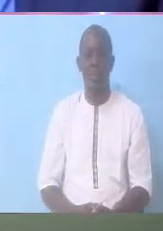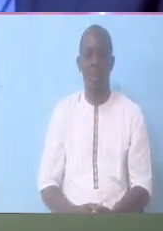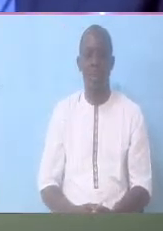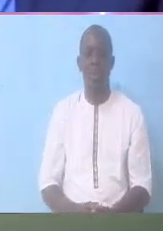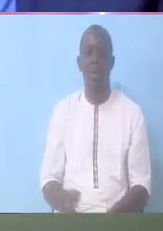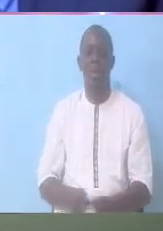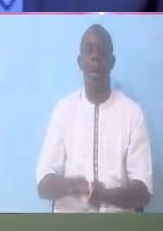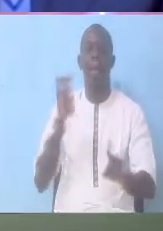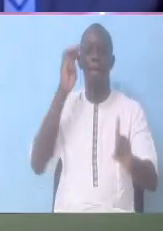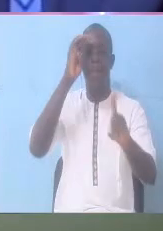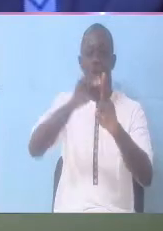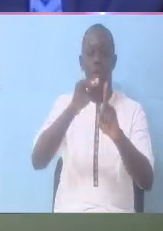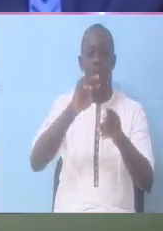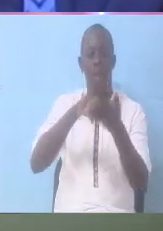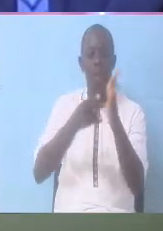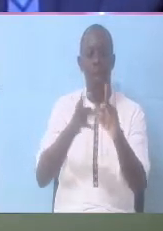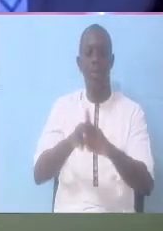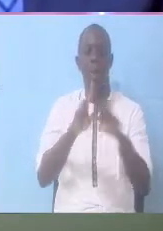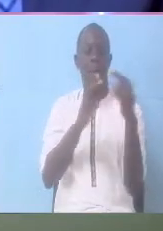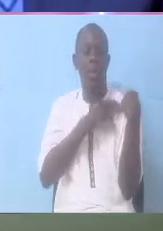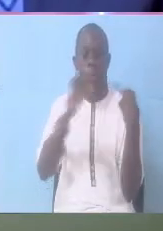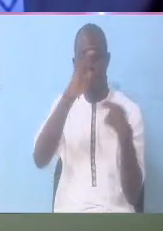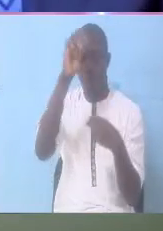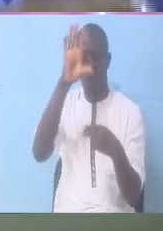Mission accomplished.